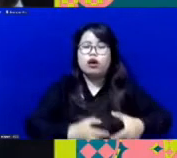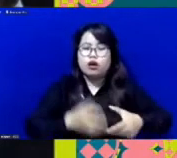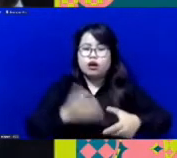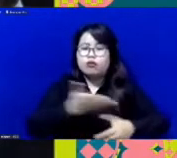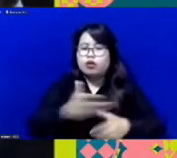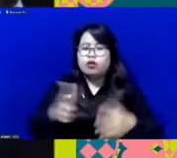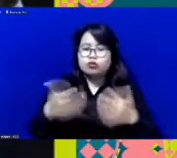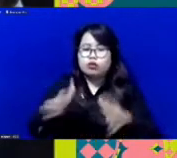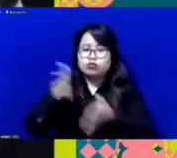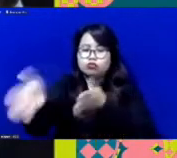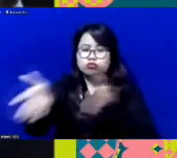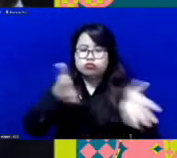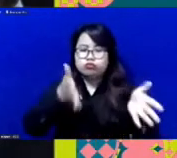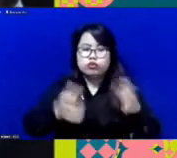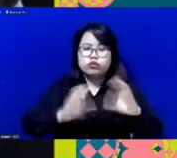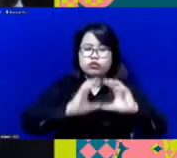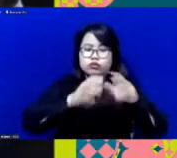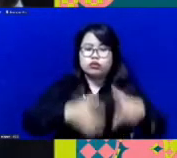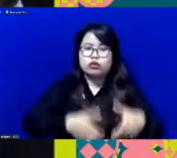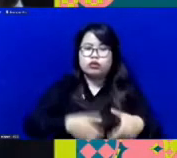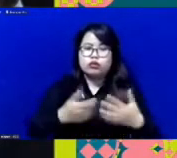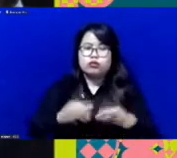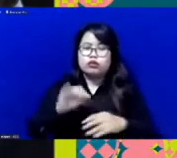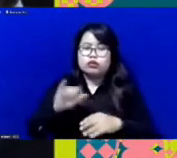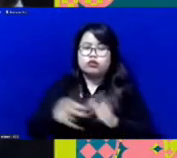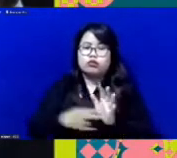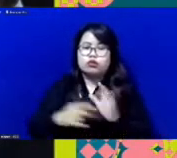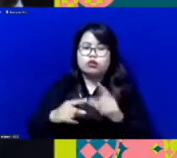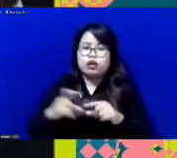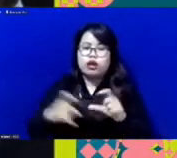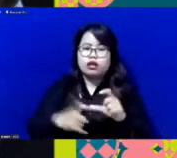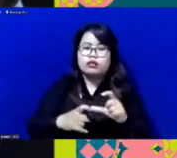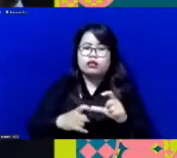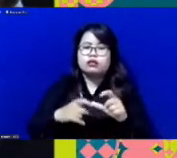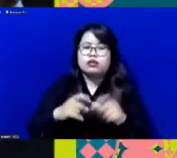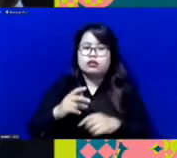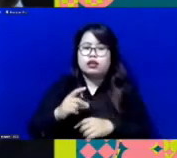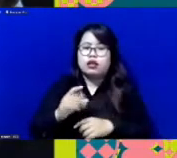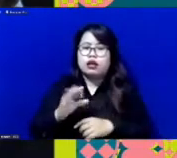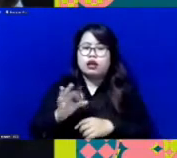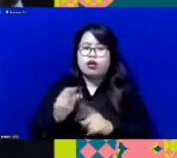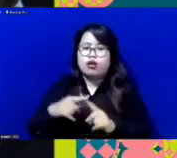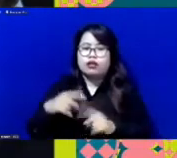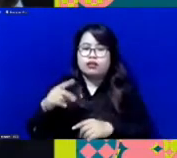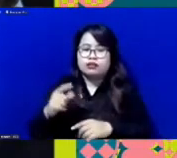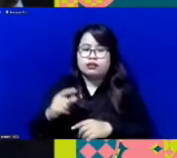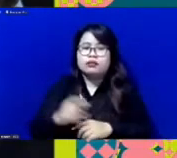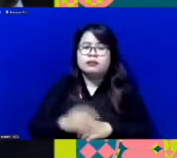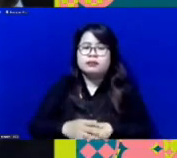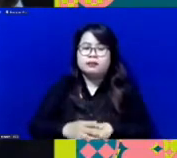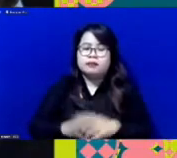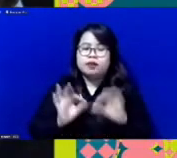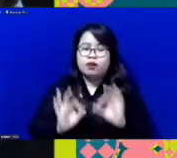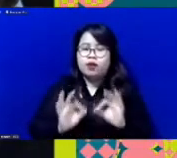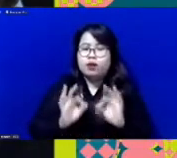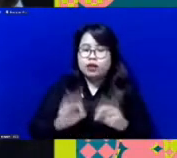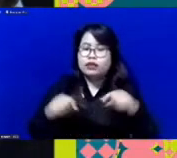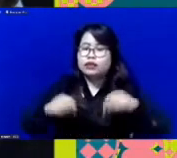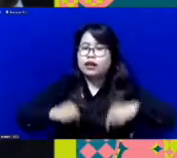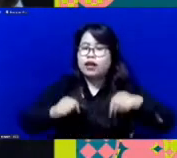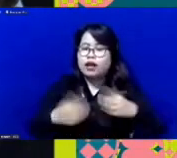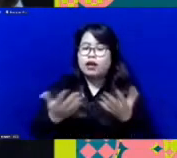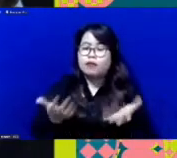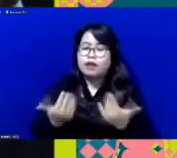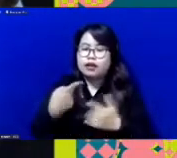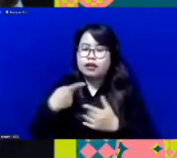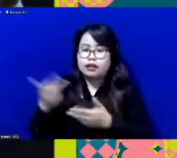BBC World Service and Reuters, amongst others. So, without further ado, please welcome our distinguished speakers